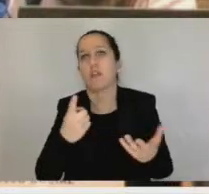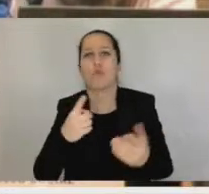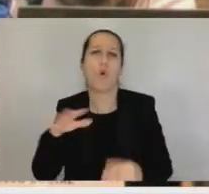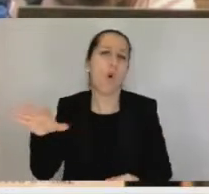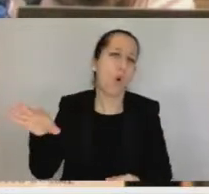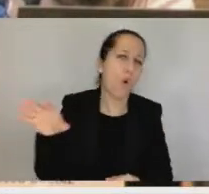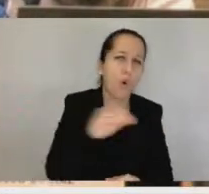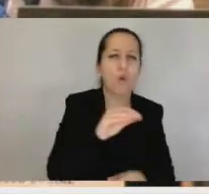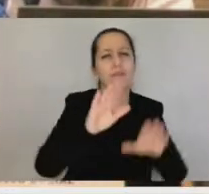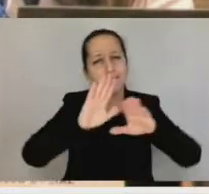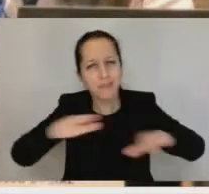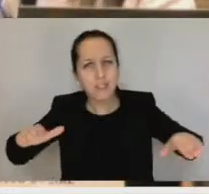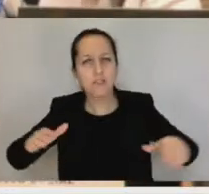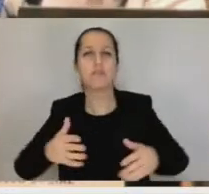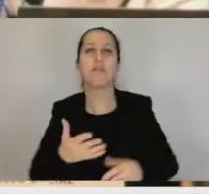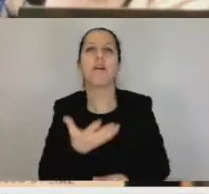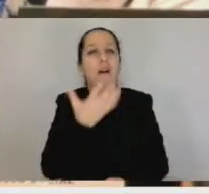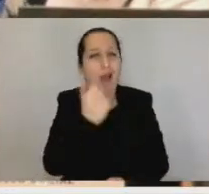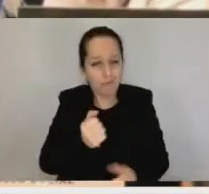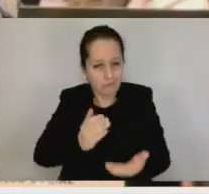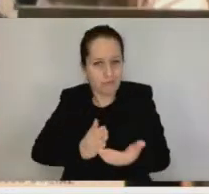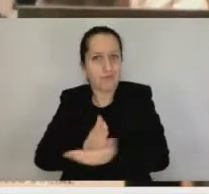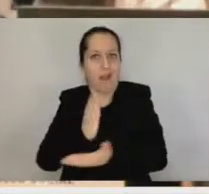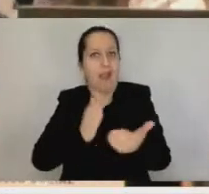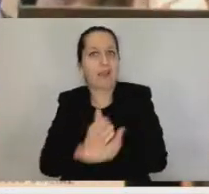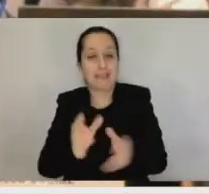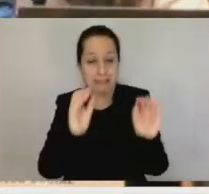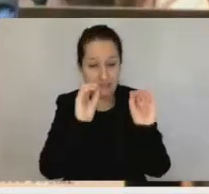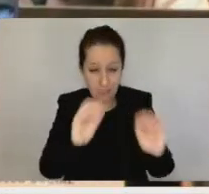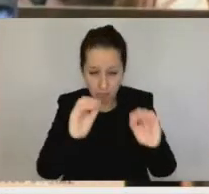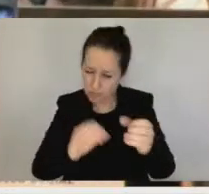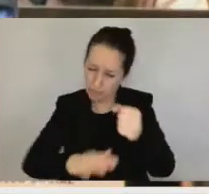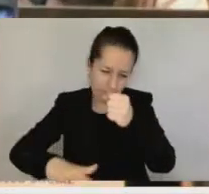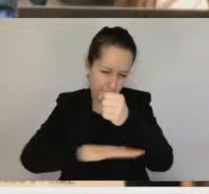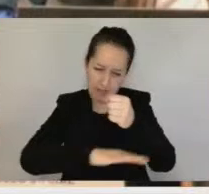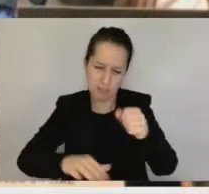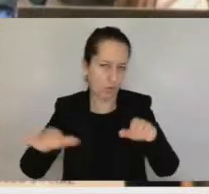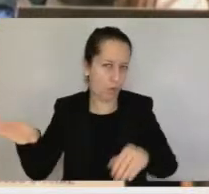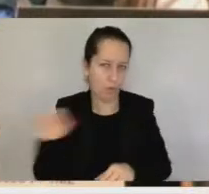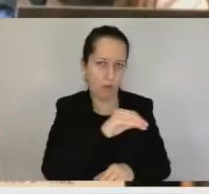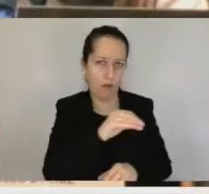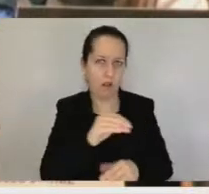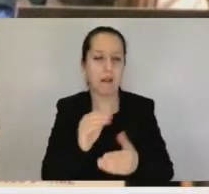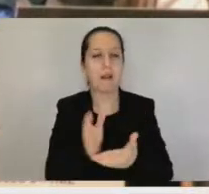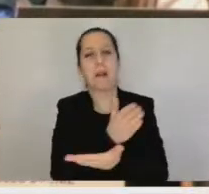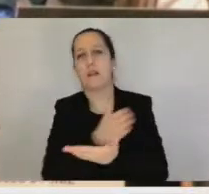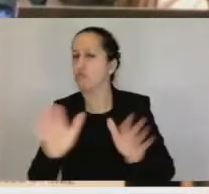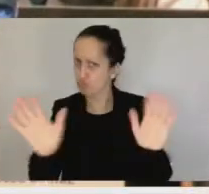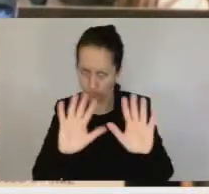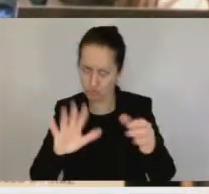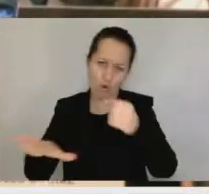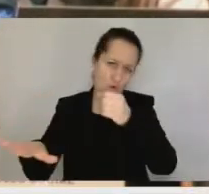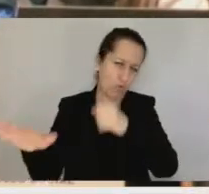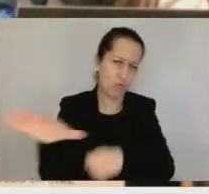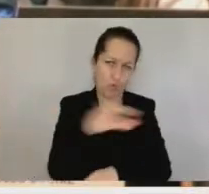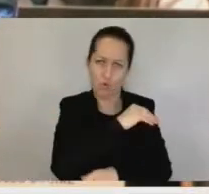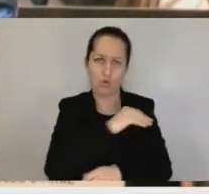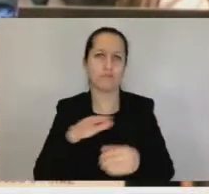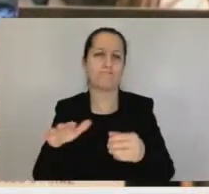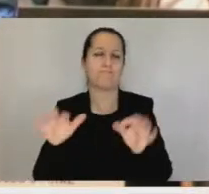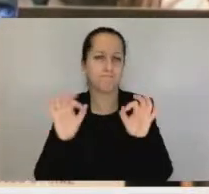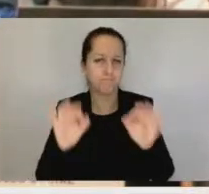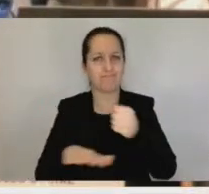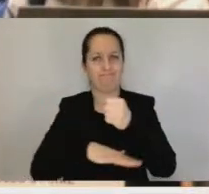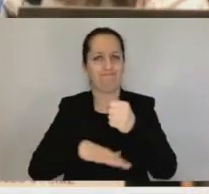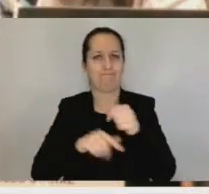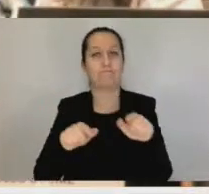Or we could say the basic things that children have a right to have and that systems should guarantee. Now,